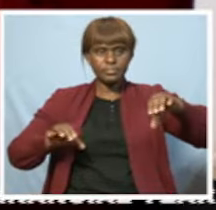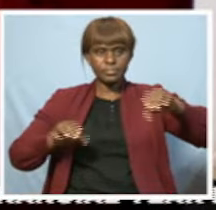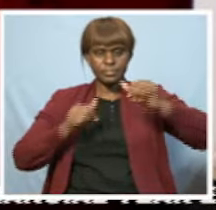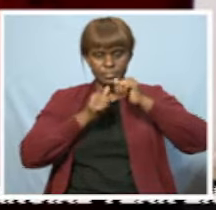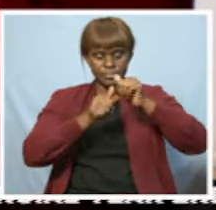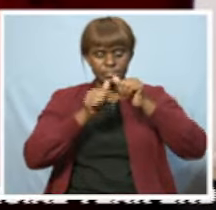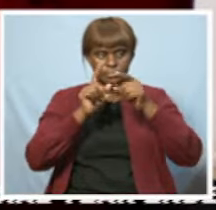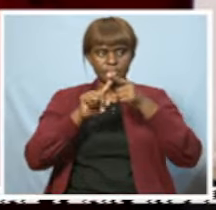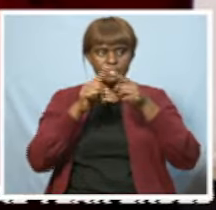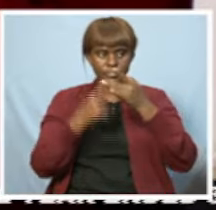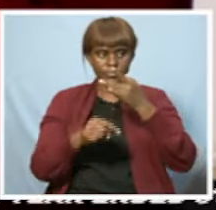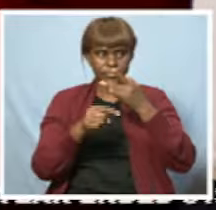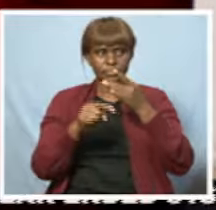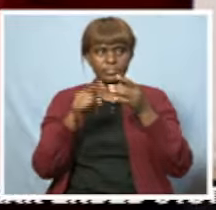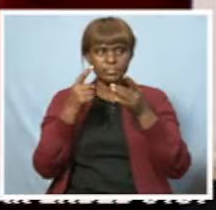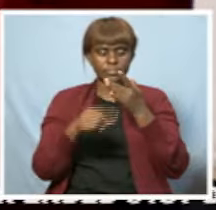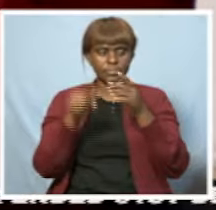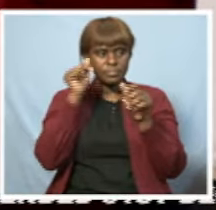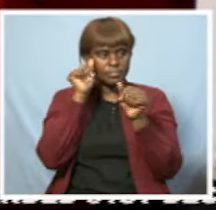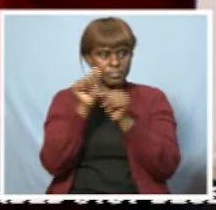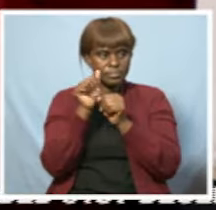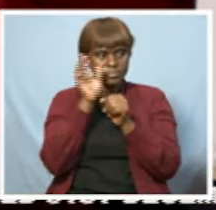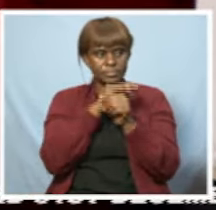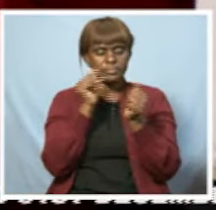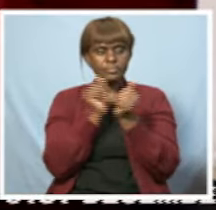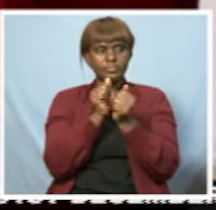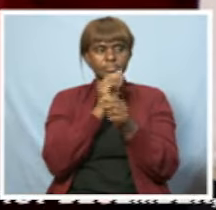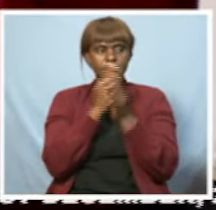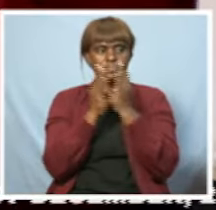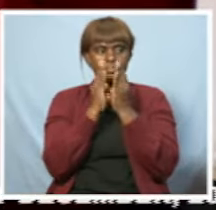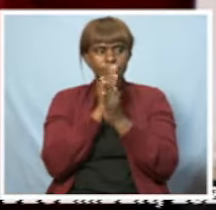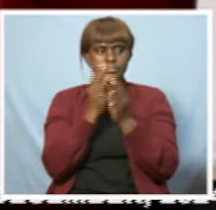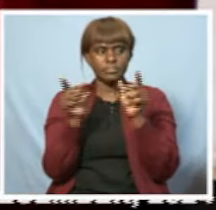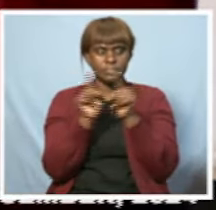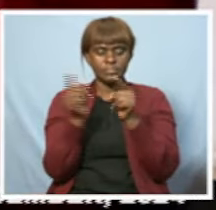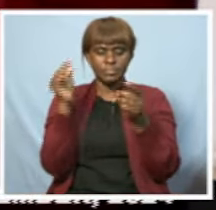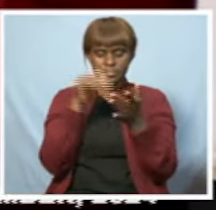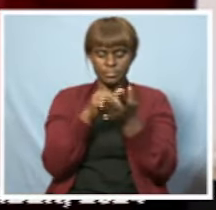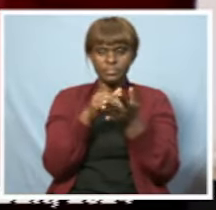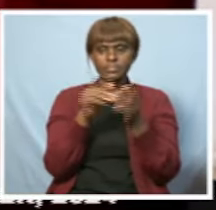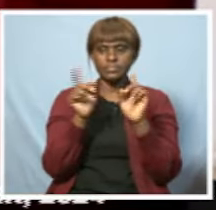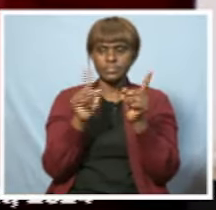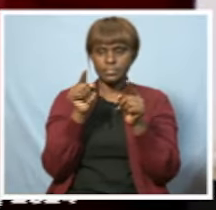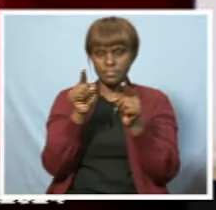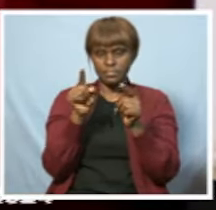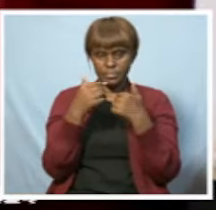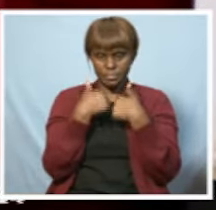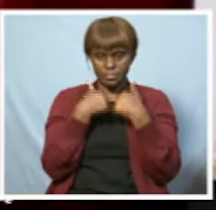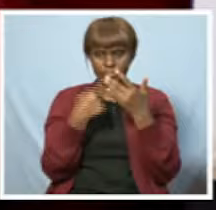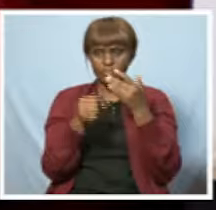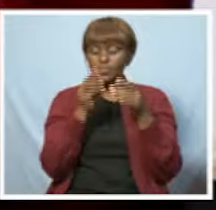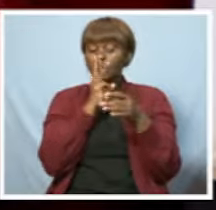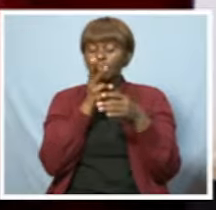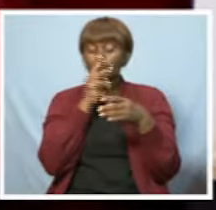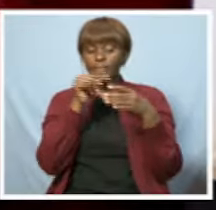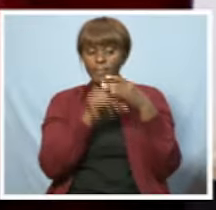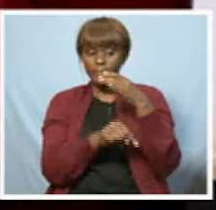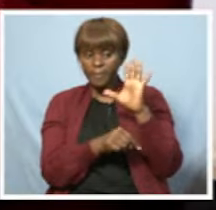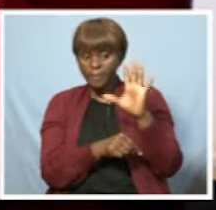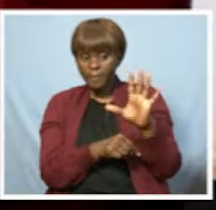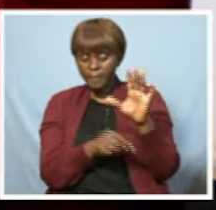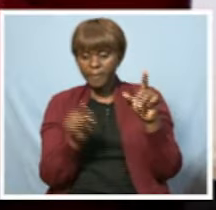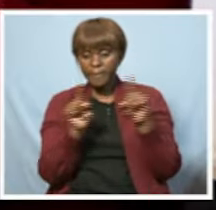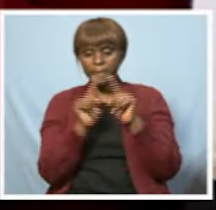according to compared to what was agreed with the contractor. Then again, where the bore is,